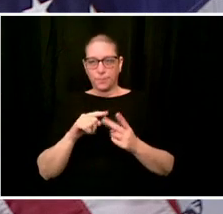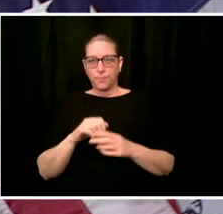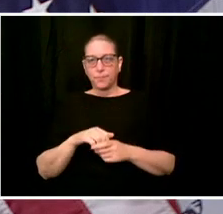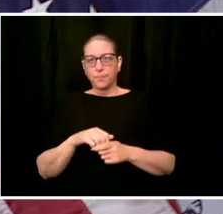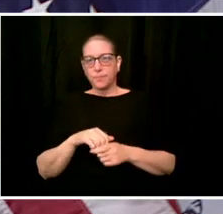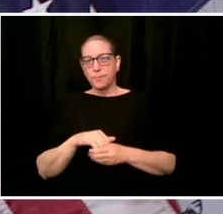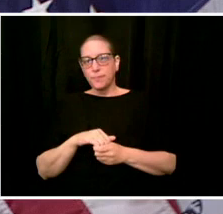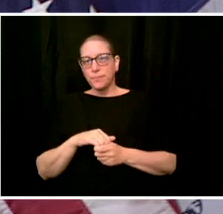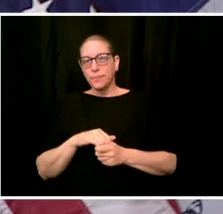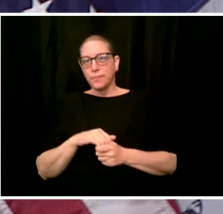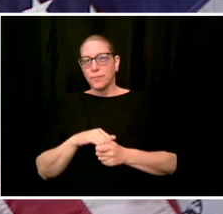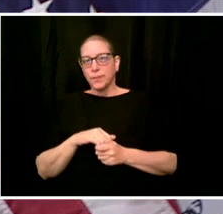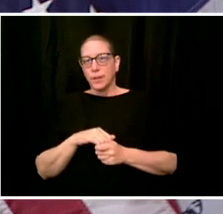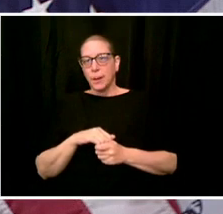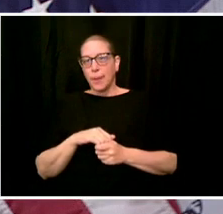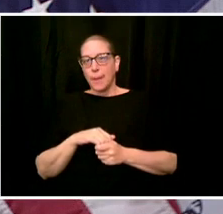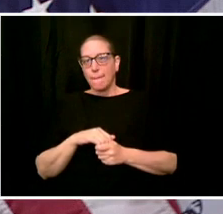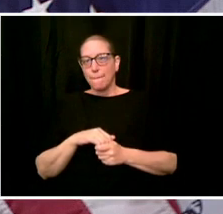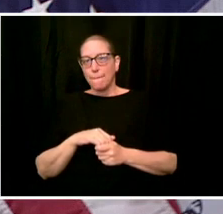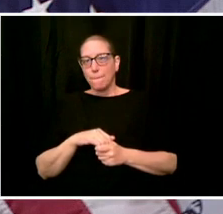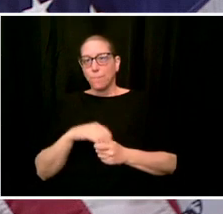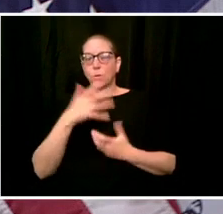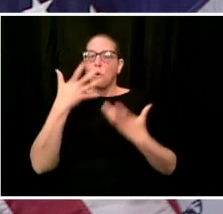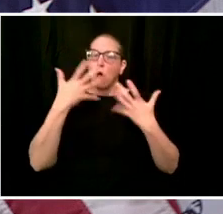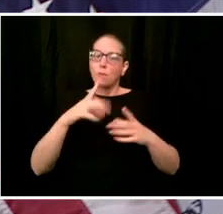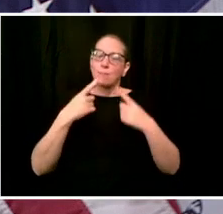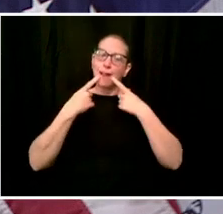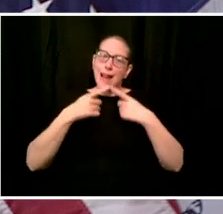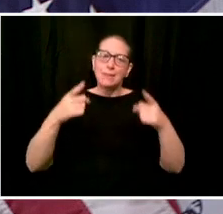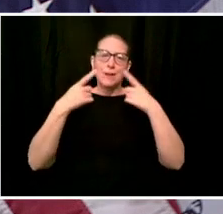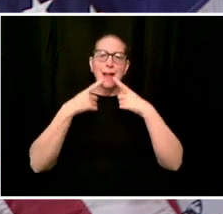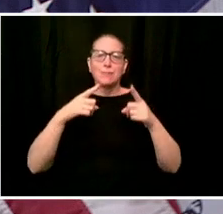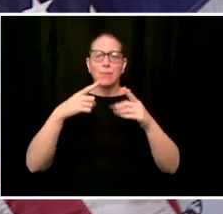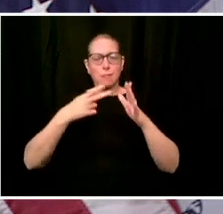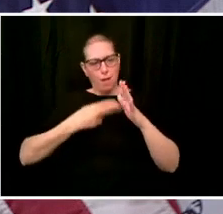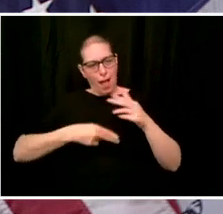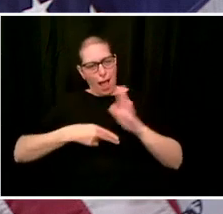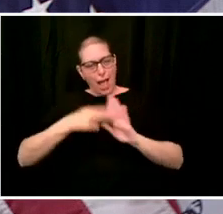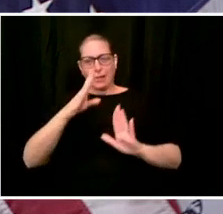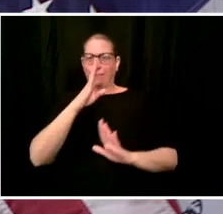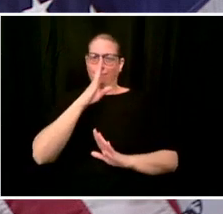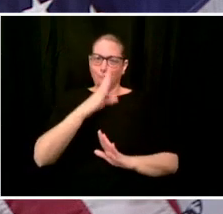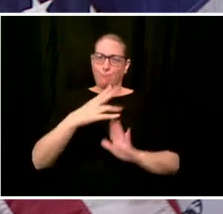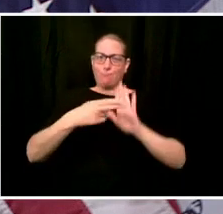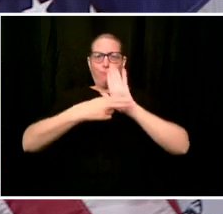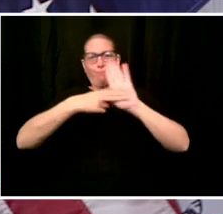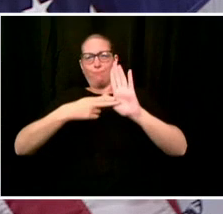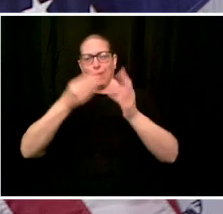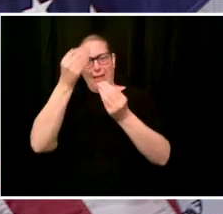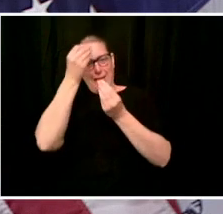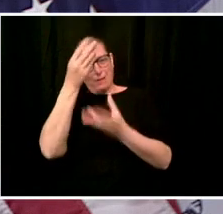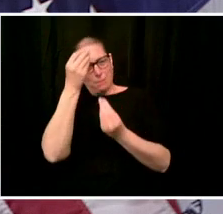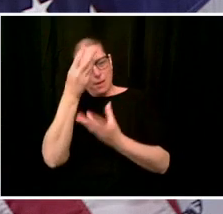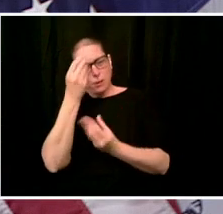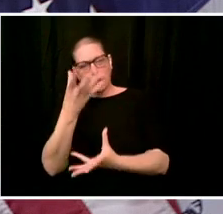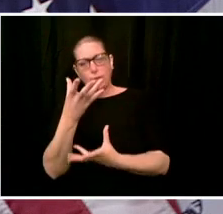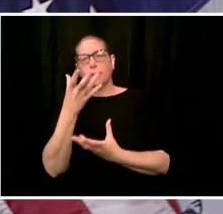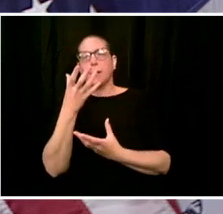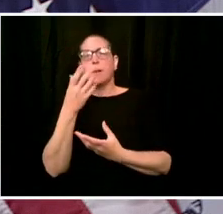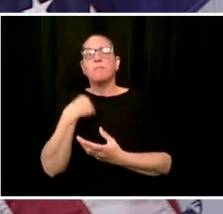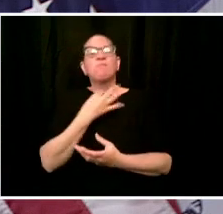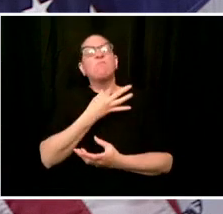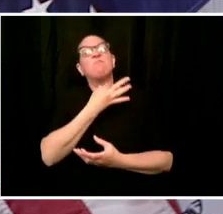to transparency and releasing the data. That was in response to Julia's question. I'm curious when the city will release more information and